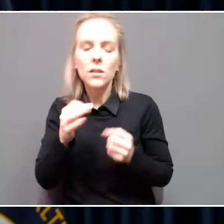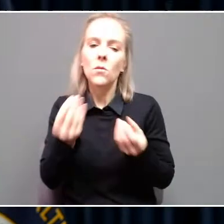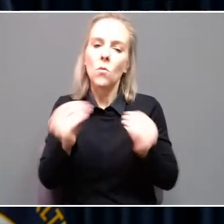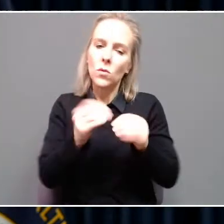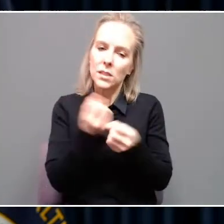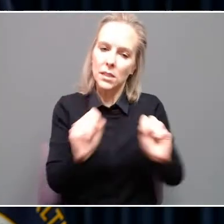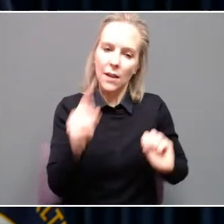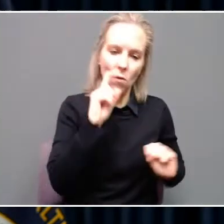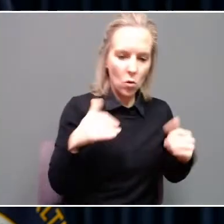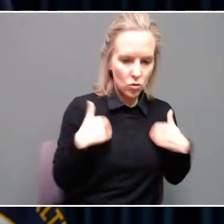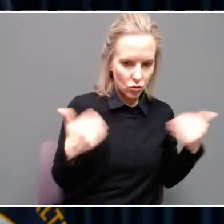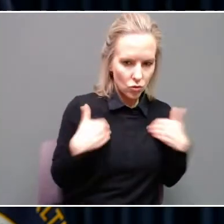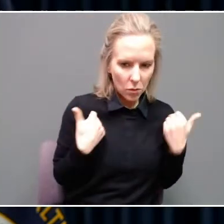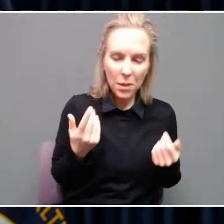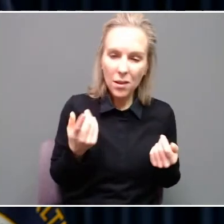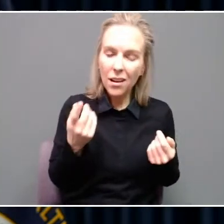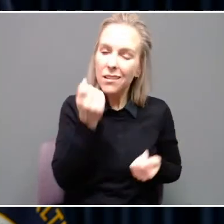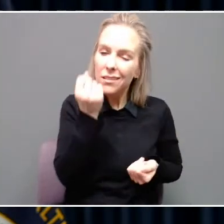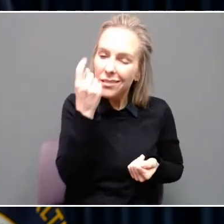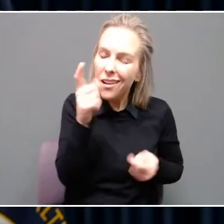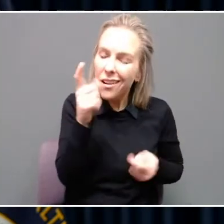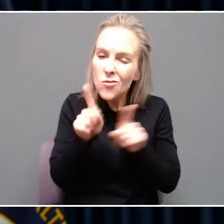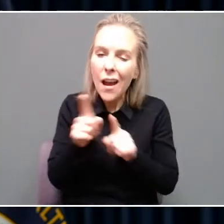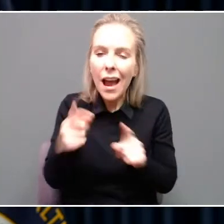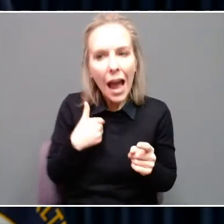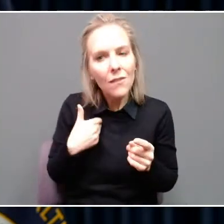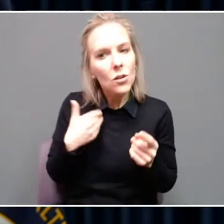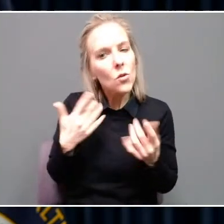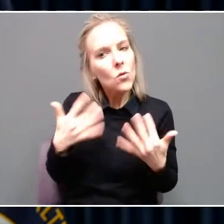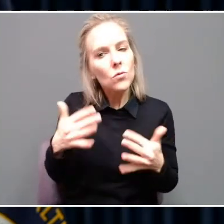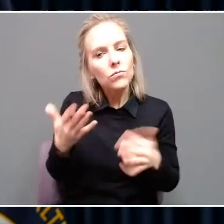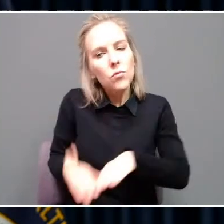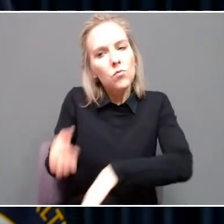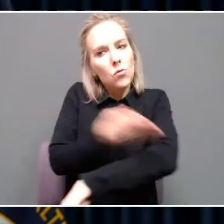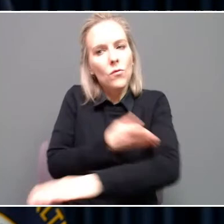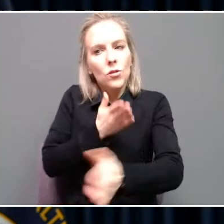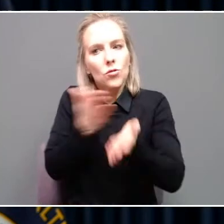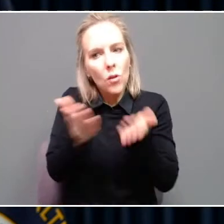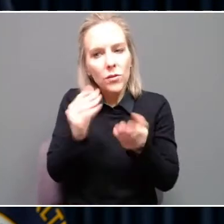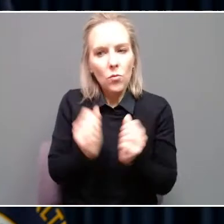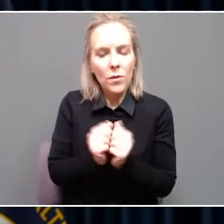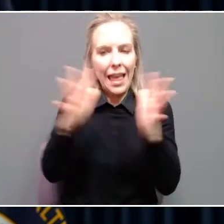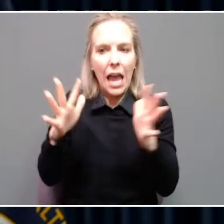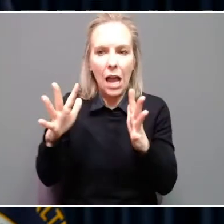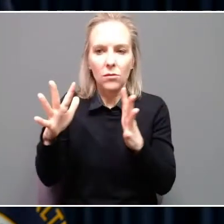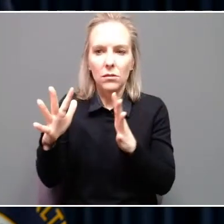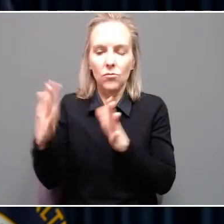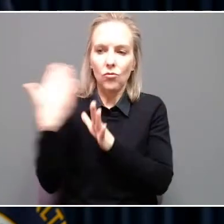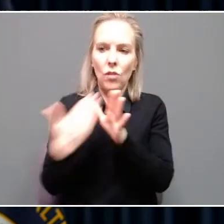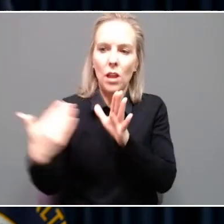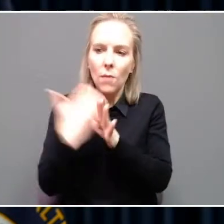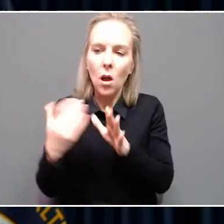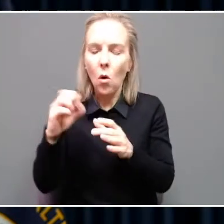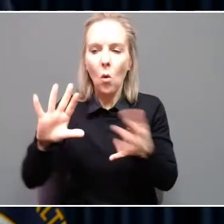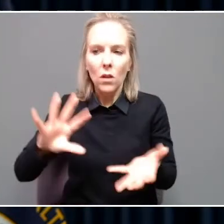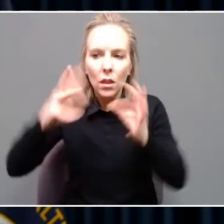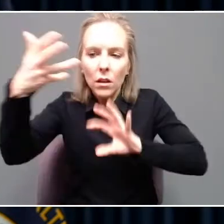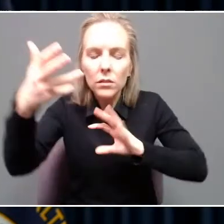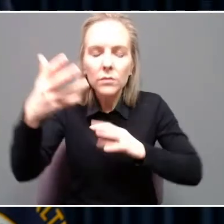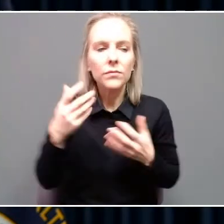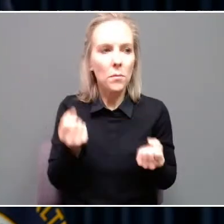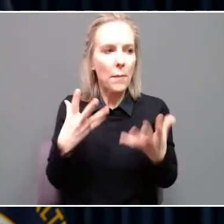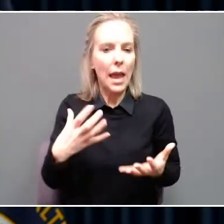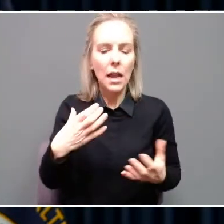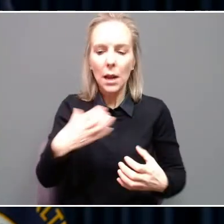for services to be provided without disruption. Because what would happen, leading to many of the complaints about foods or